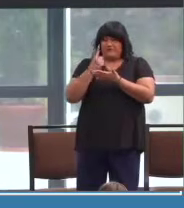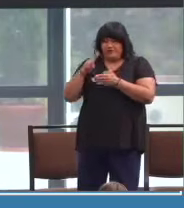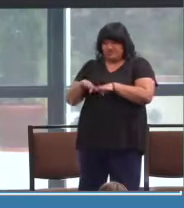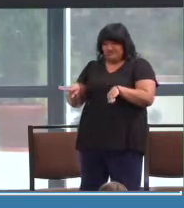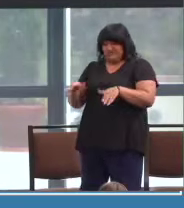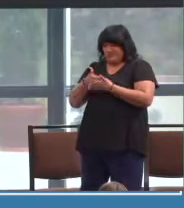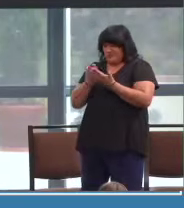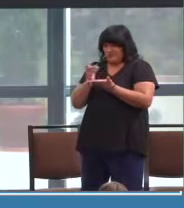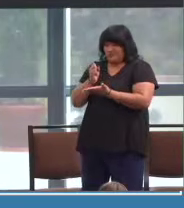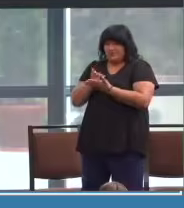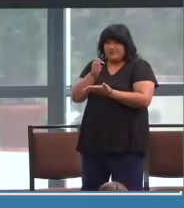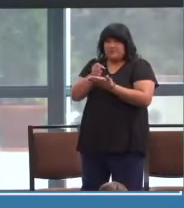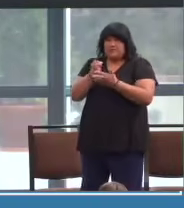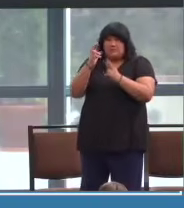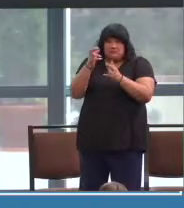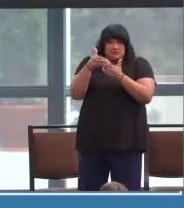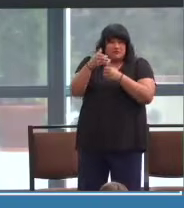change in the next year.